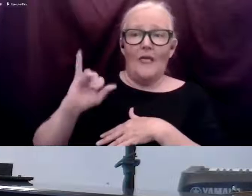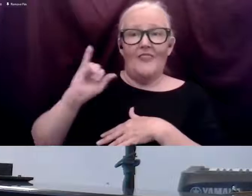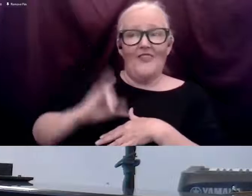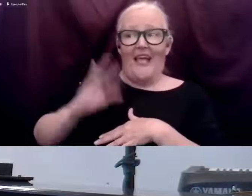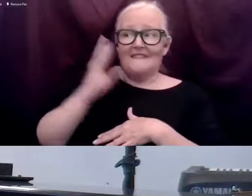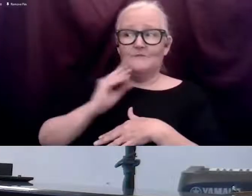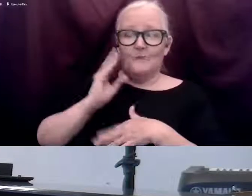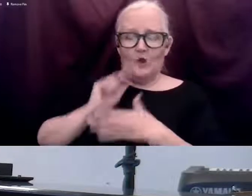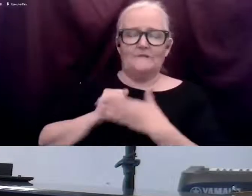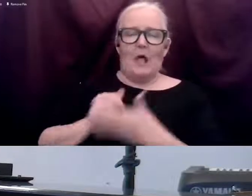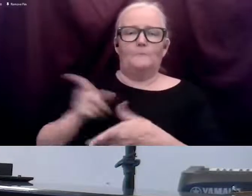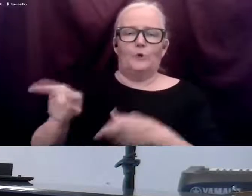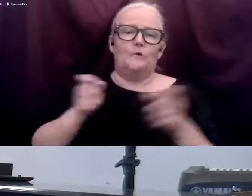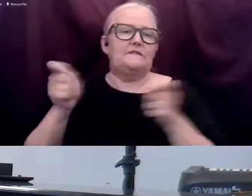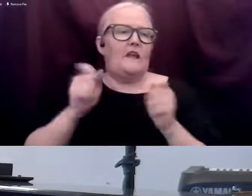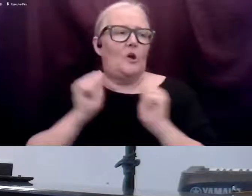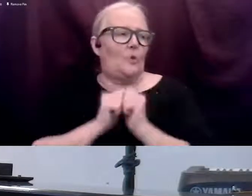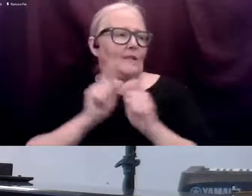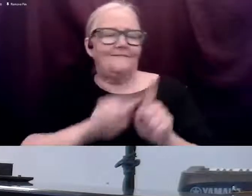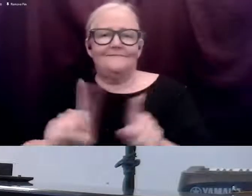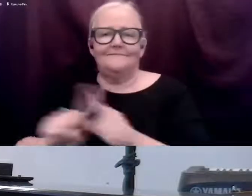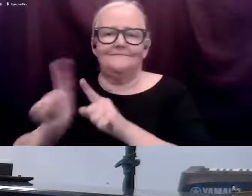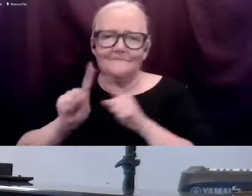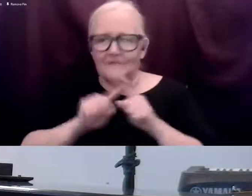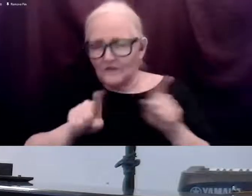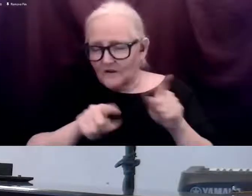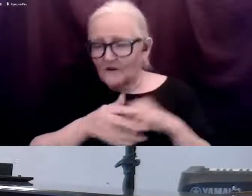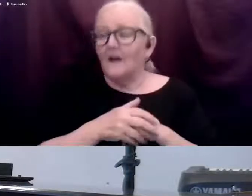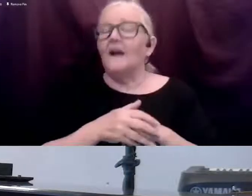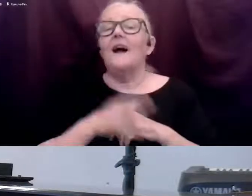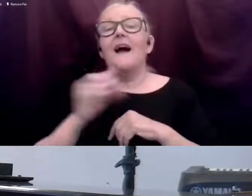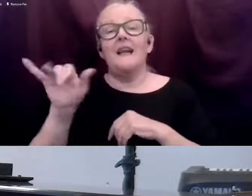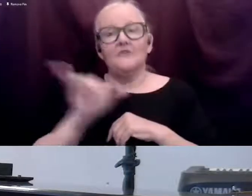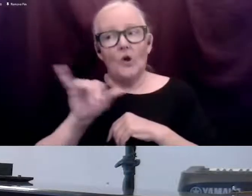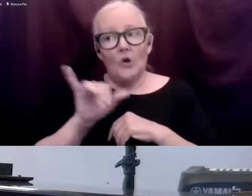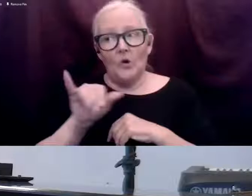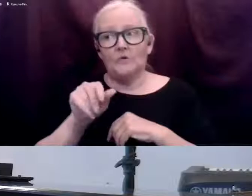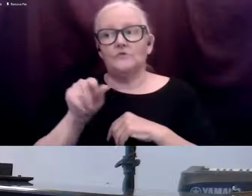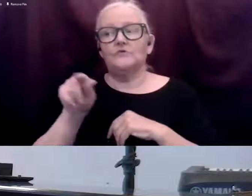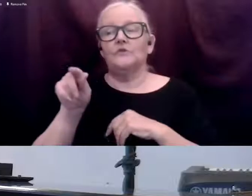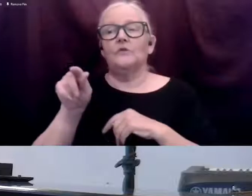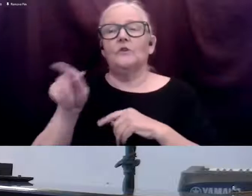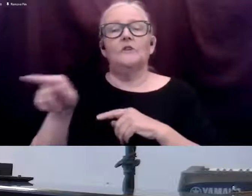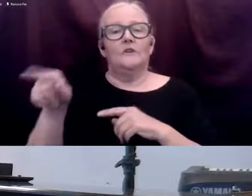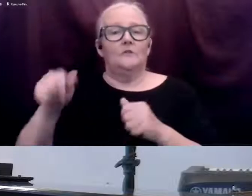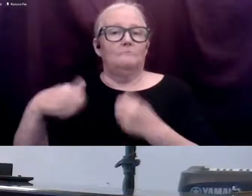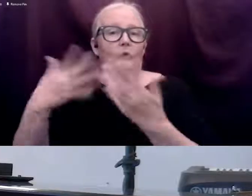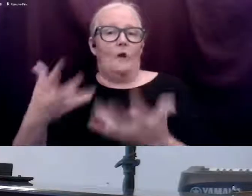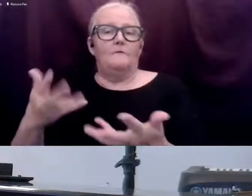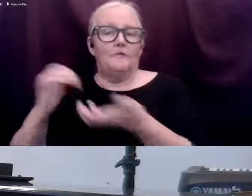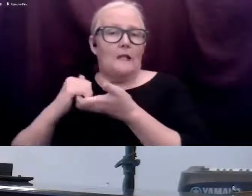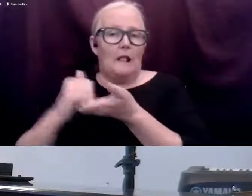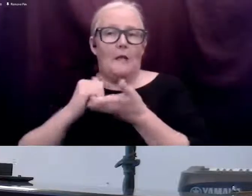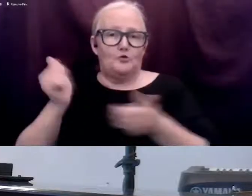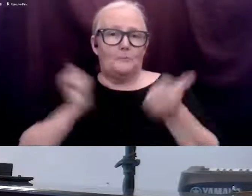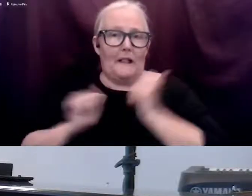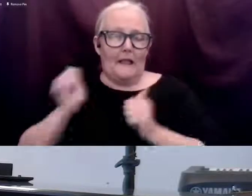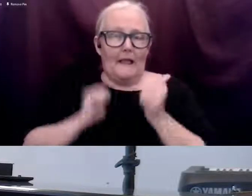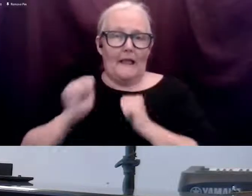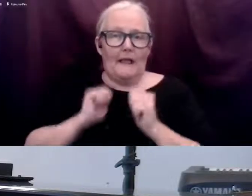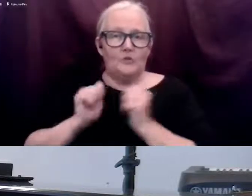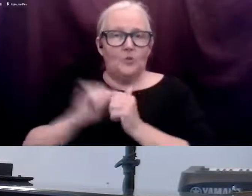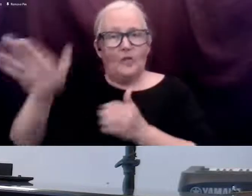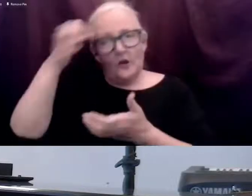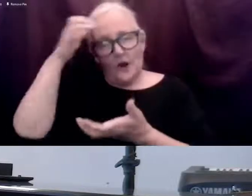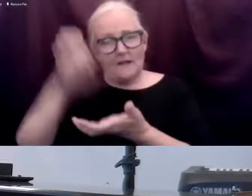that skill to use to great effect in her collaborative plays with her husband and poet Bill Stanley.